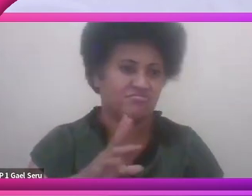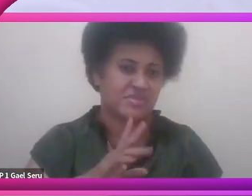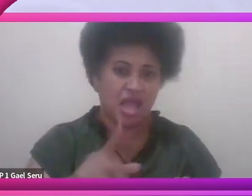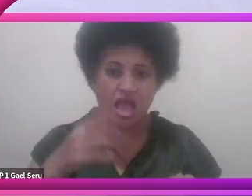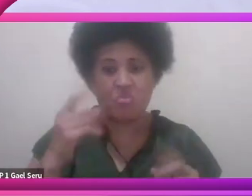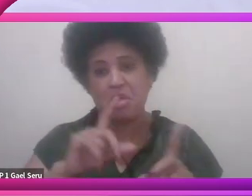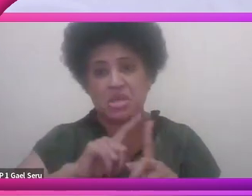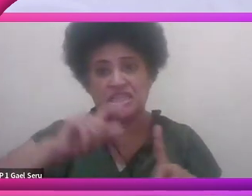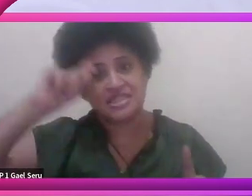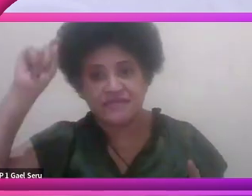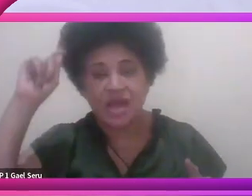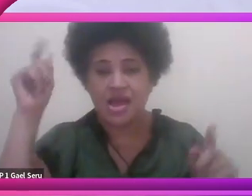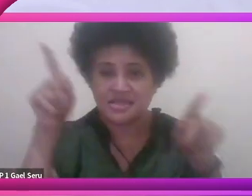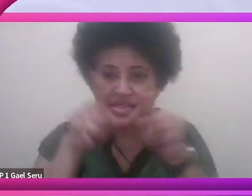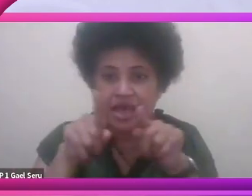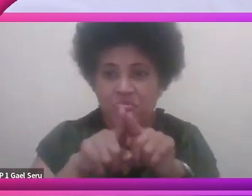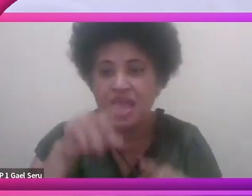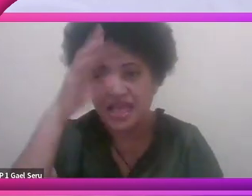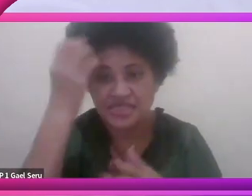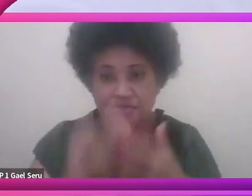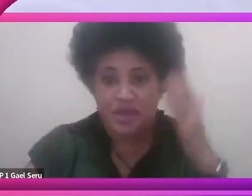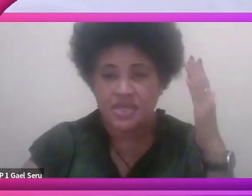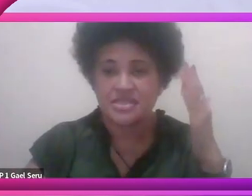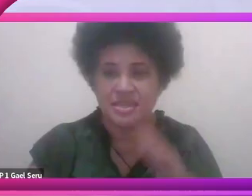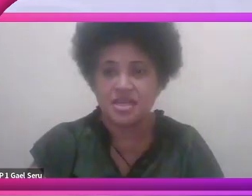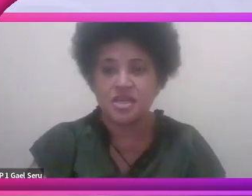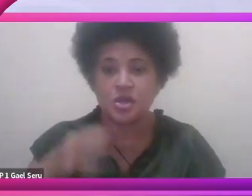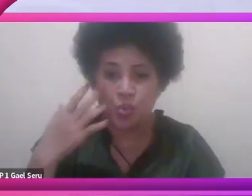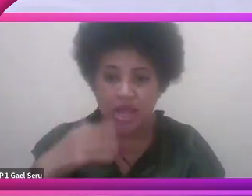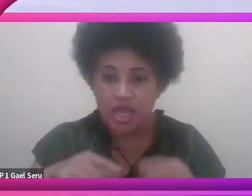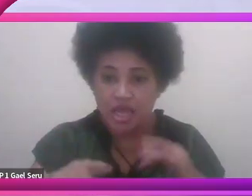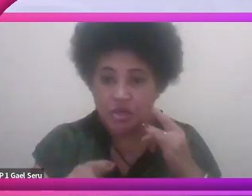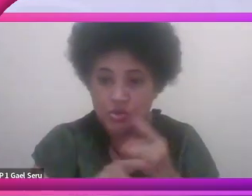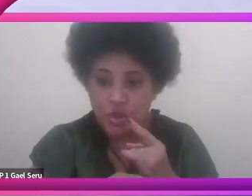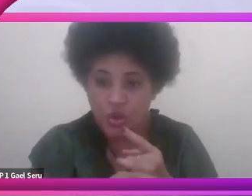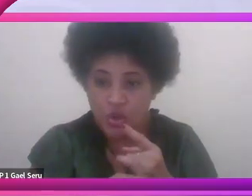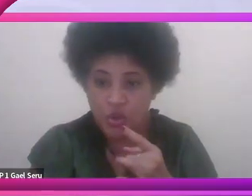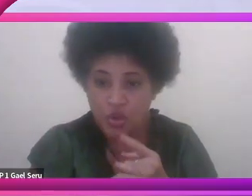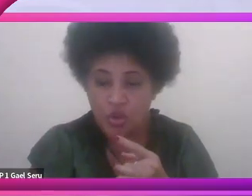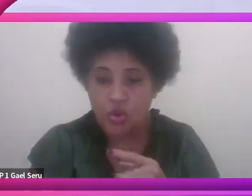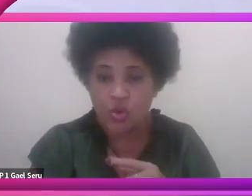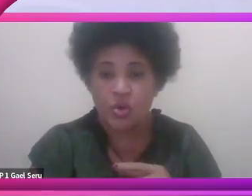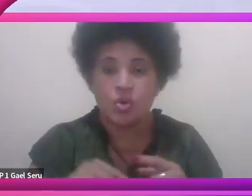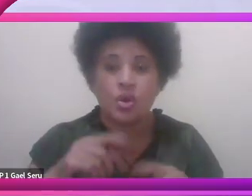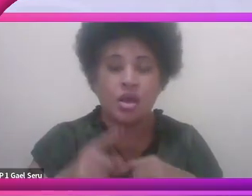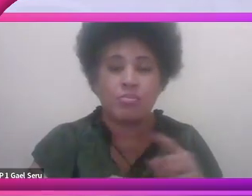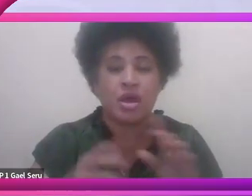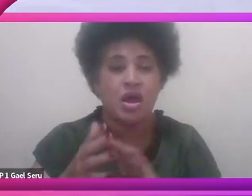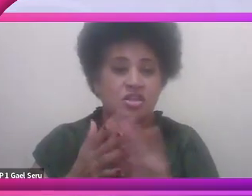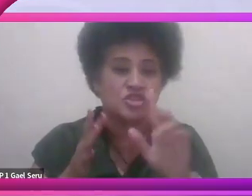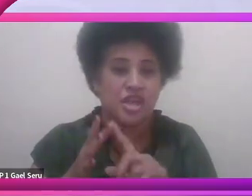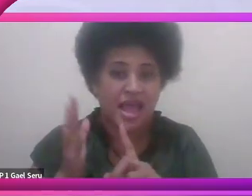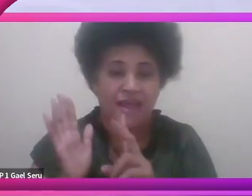DIVA have the same experience, ITBF will have the same experience. When you guys talk about SRH, teaching SRH in